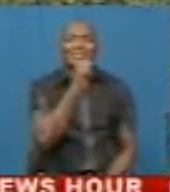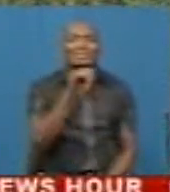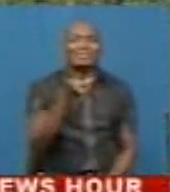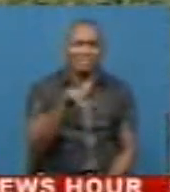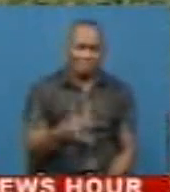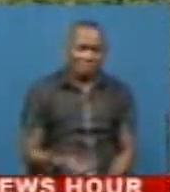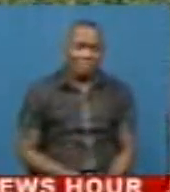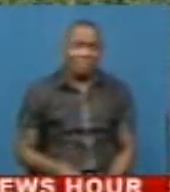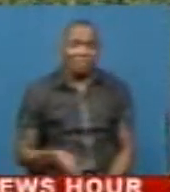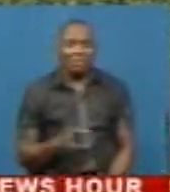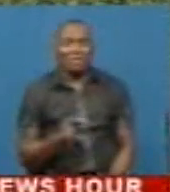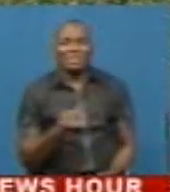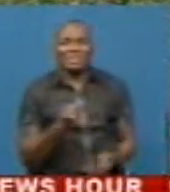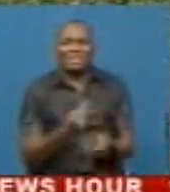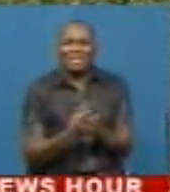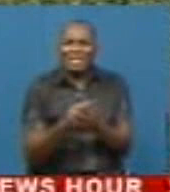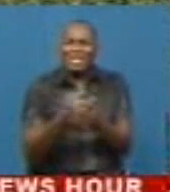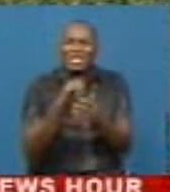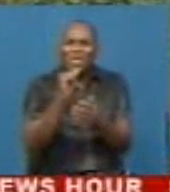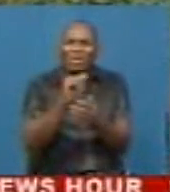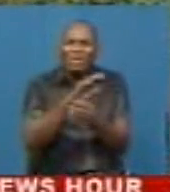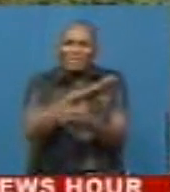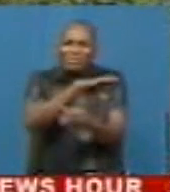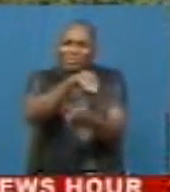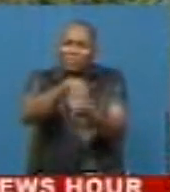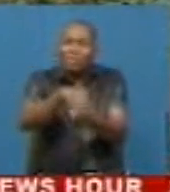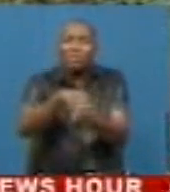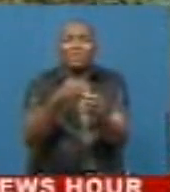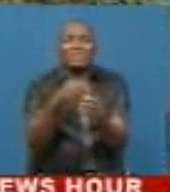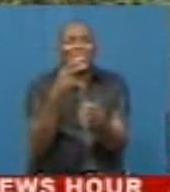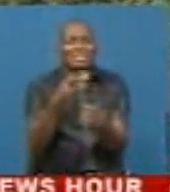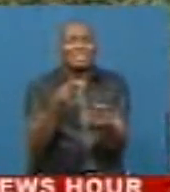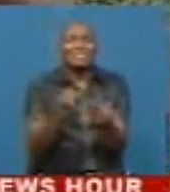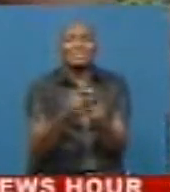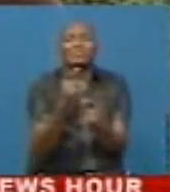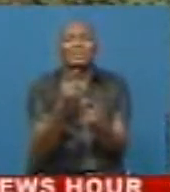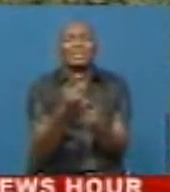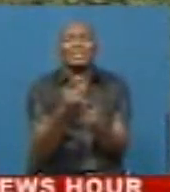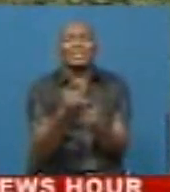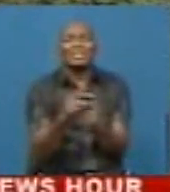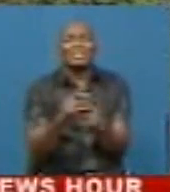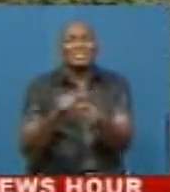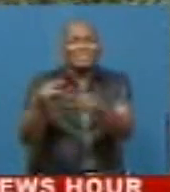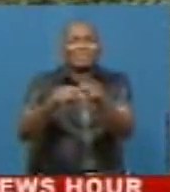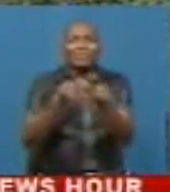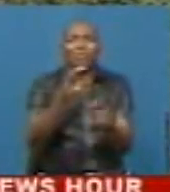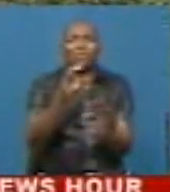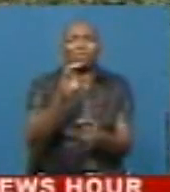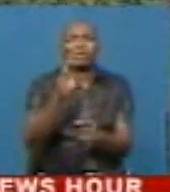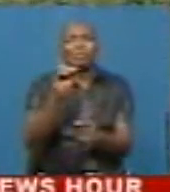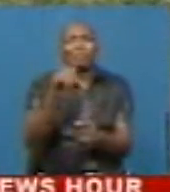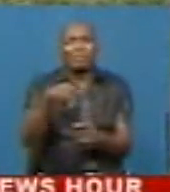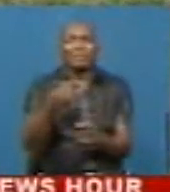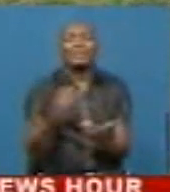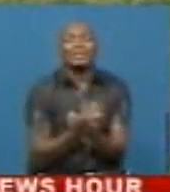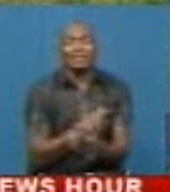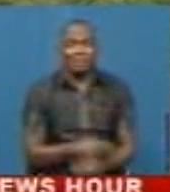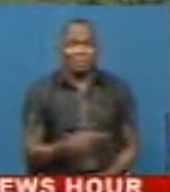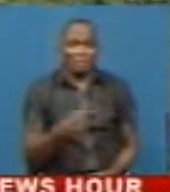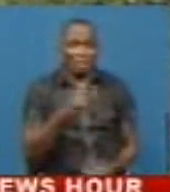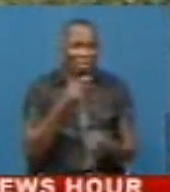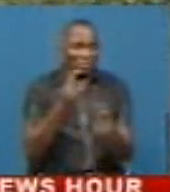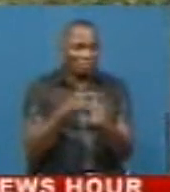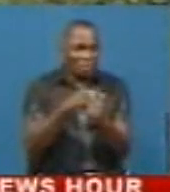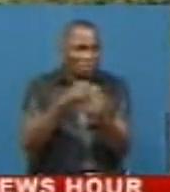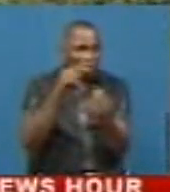therefore it was not captured or seen as one of the staple crops in Ghana. So our